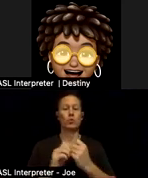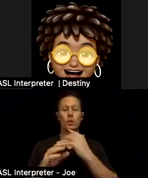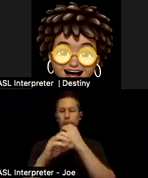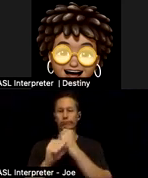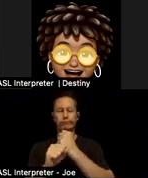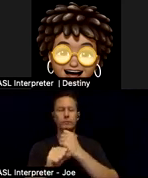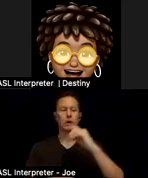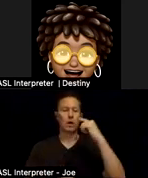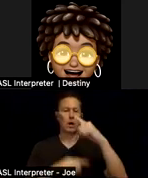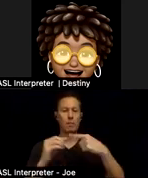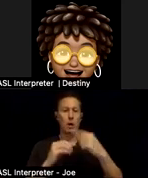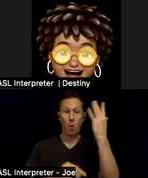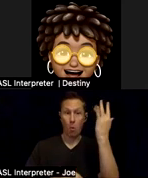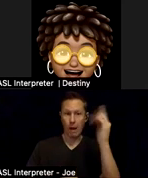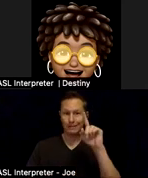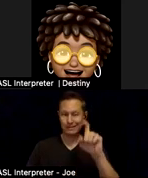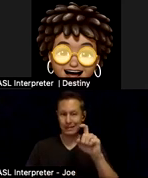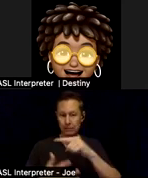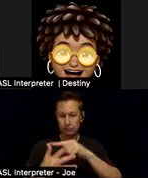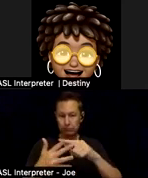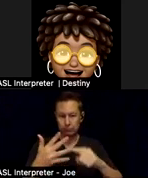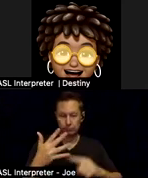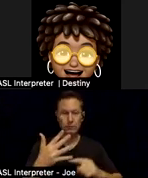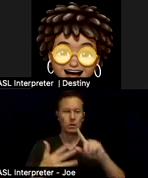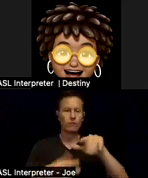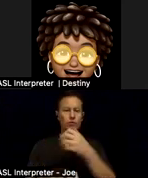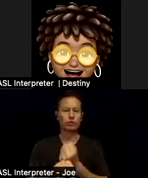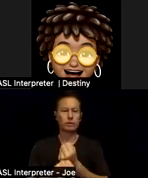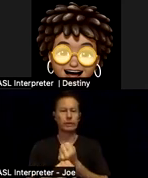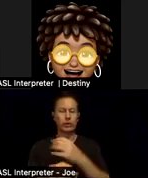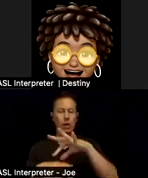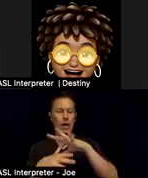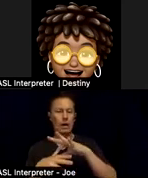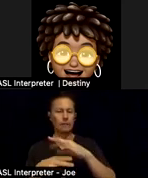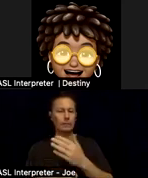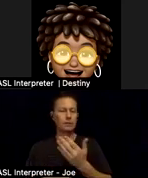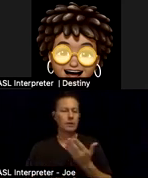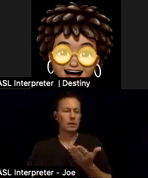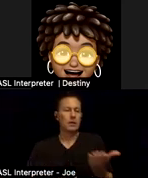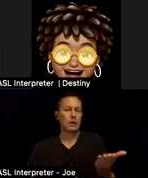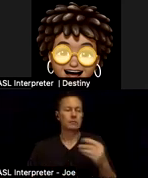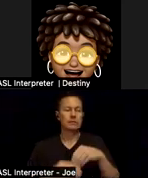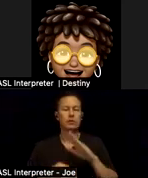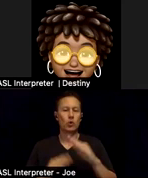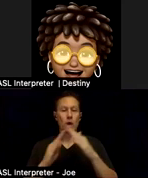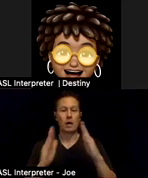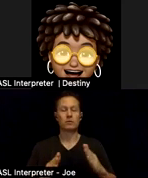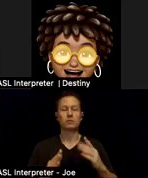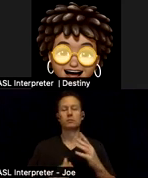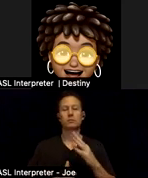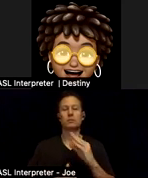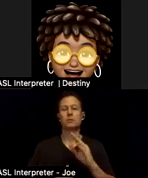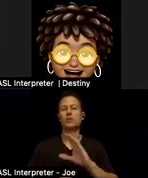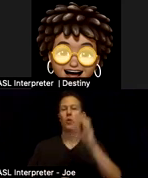any steps in the first place to secure the contents of your home, we'll get into the concepts behind non-structural